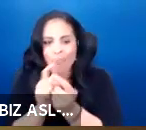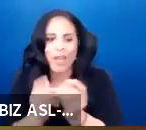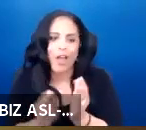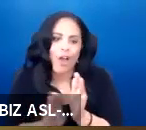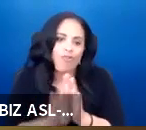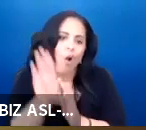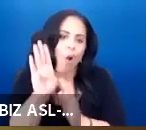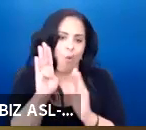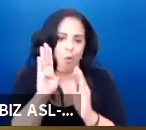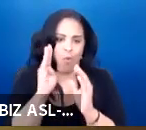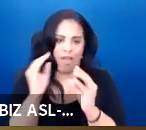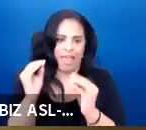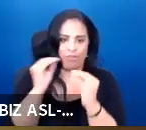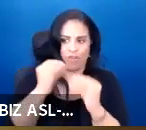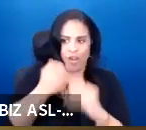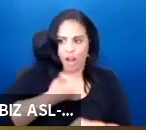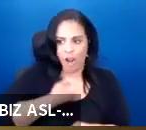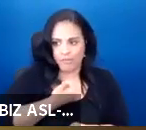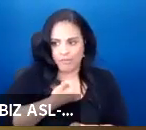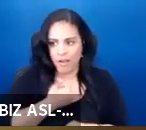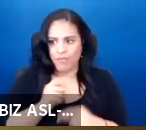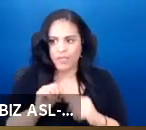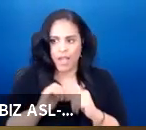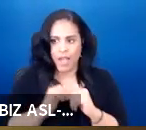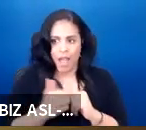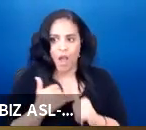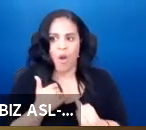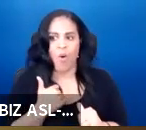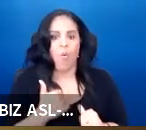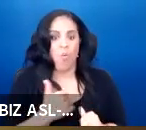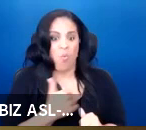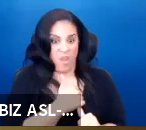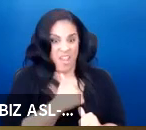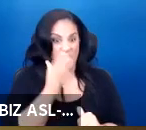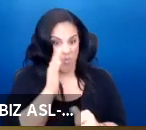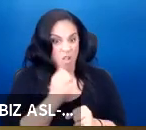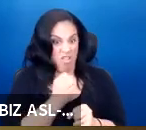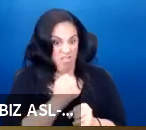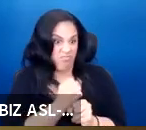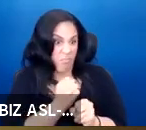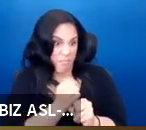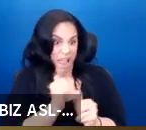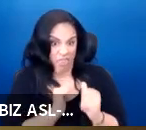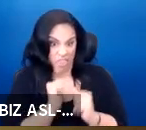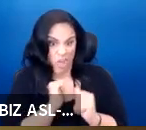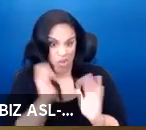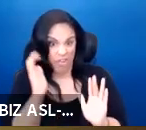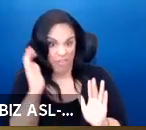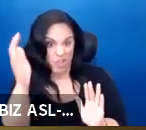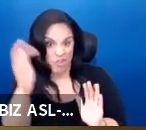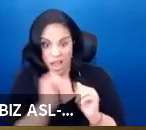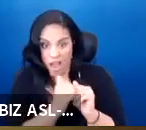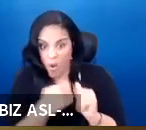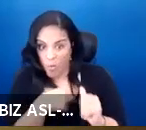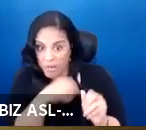ourselves about how we can make theater in the future and how we can keep it going right